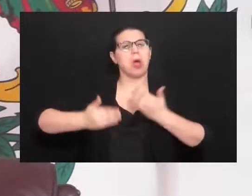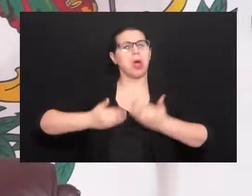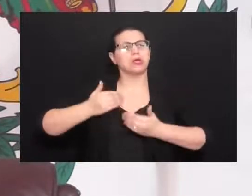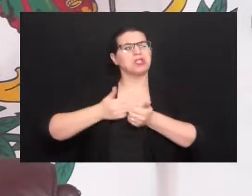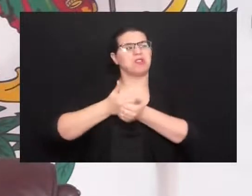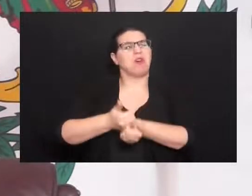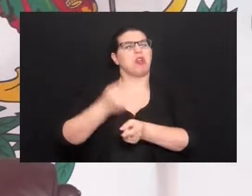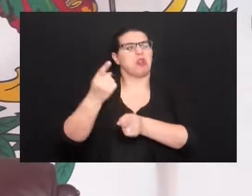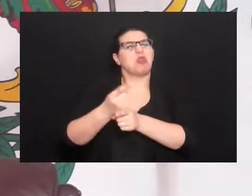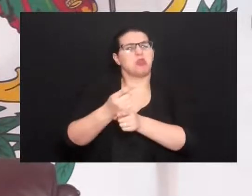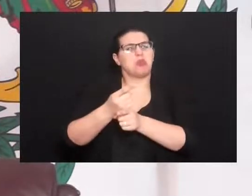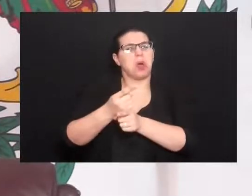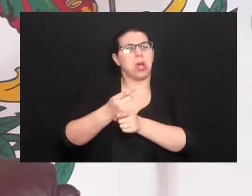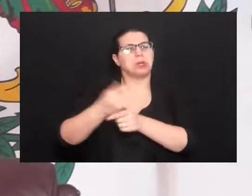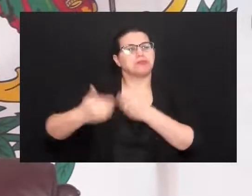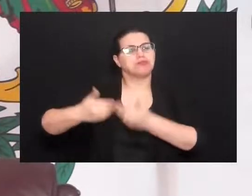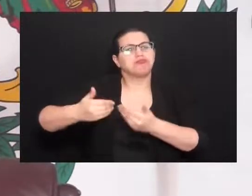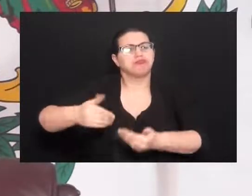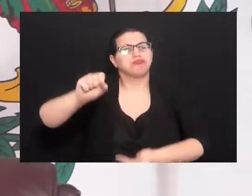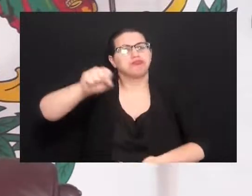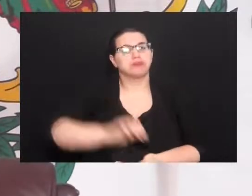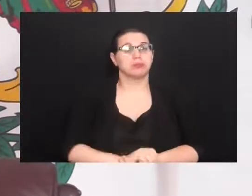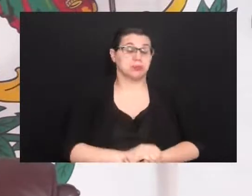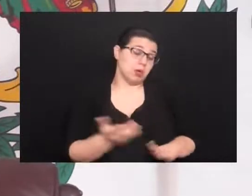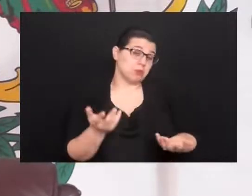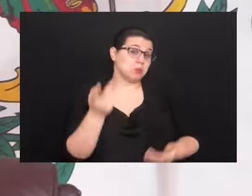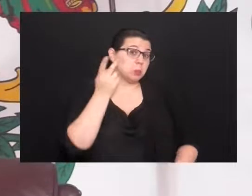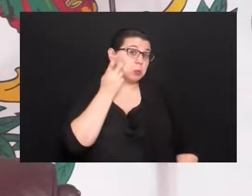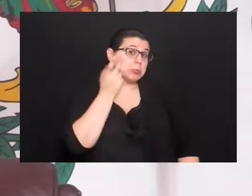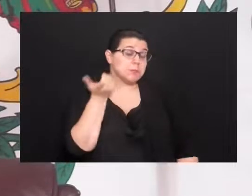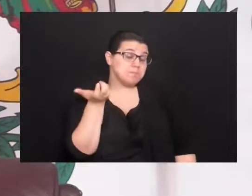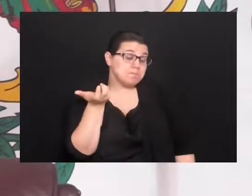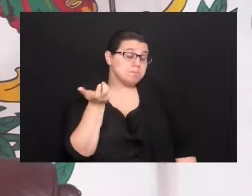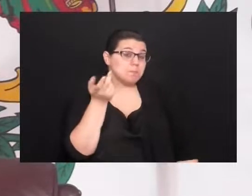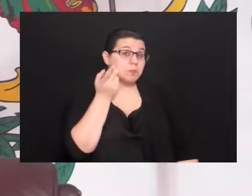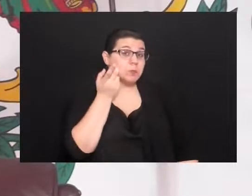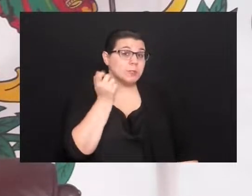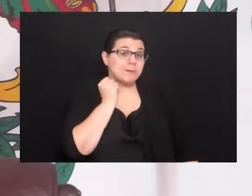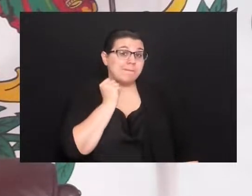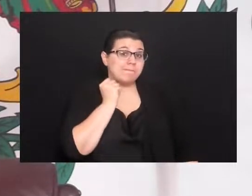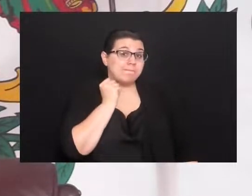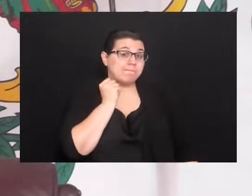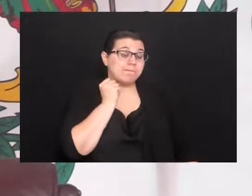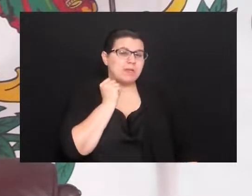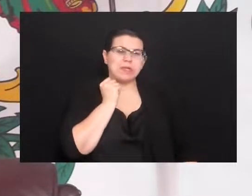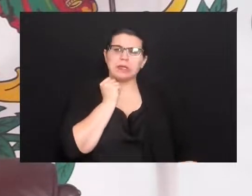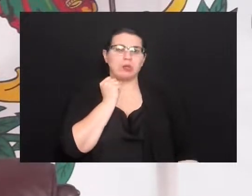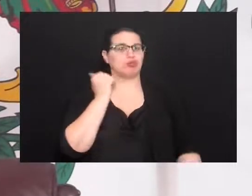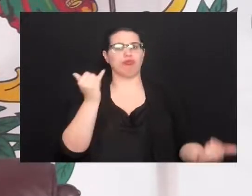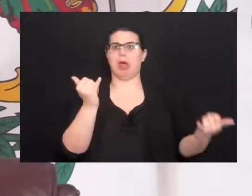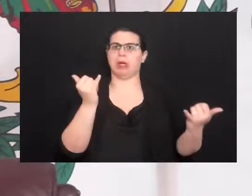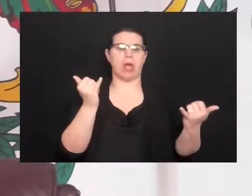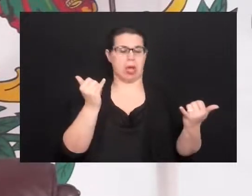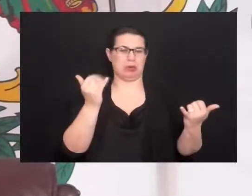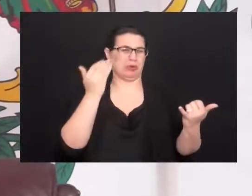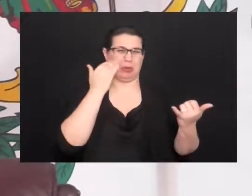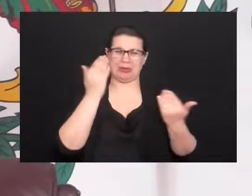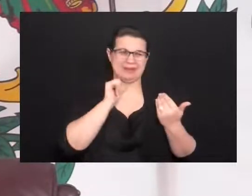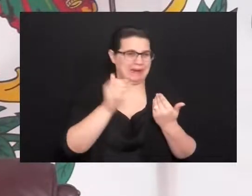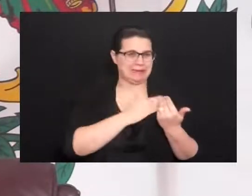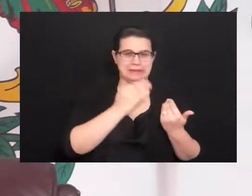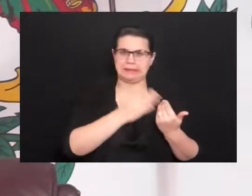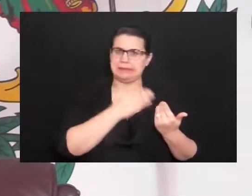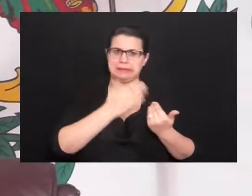now. And we'll see. We will see. And like I said, it's a great big uphill climb and everything.